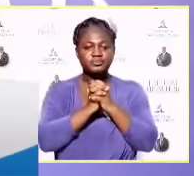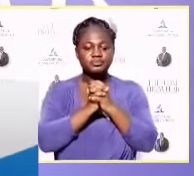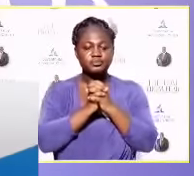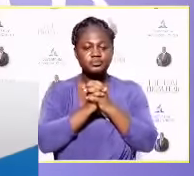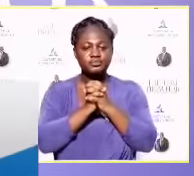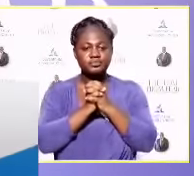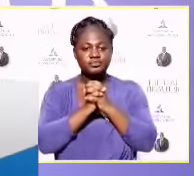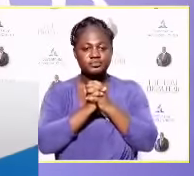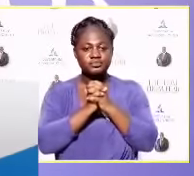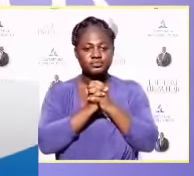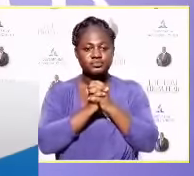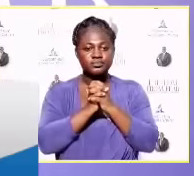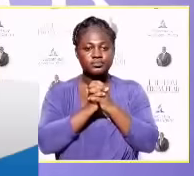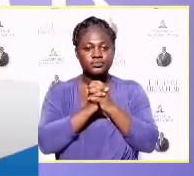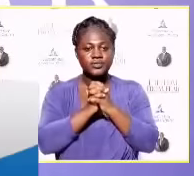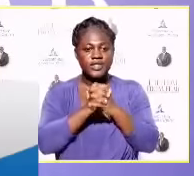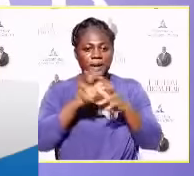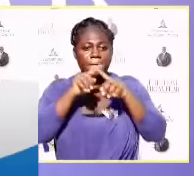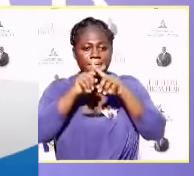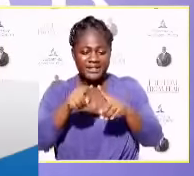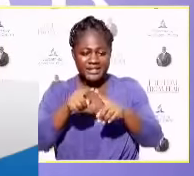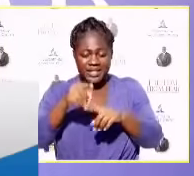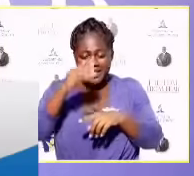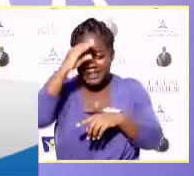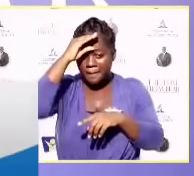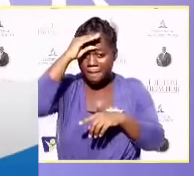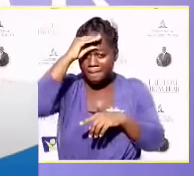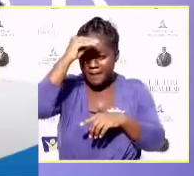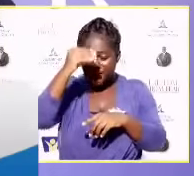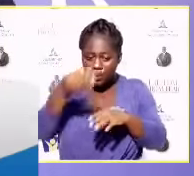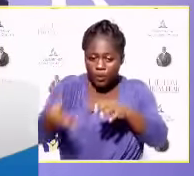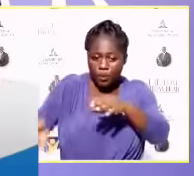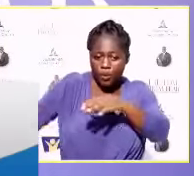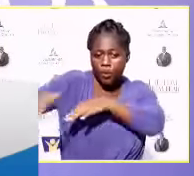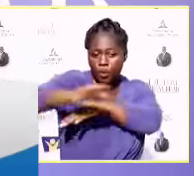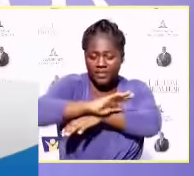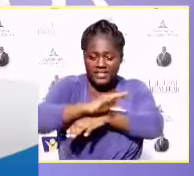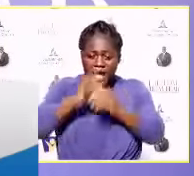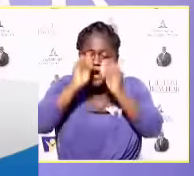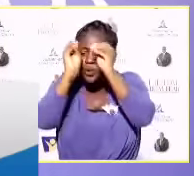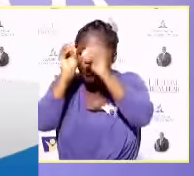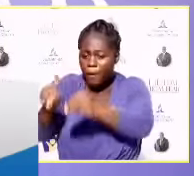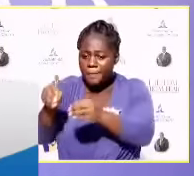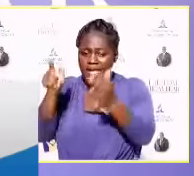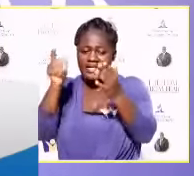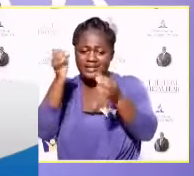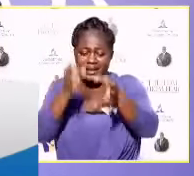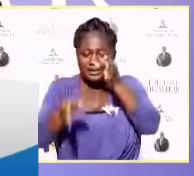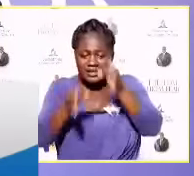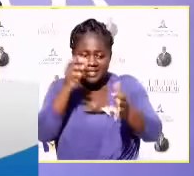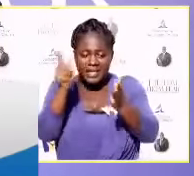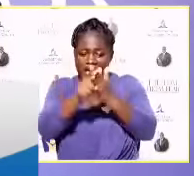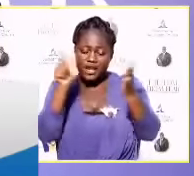But the Bible says the man who covets breaks 2 commandments at least.